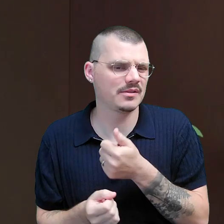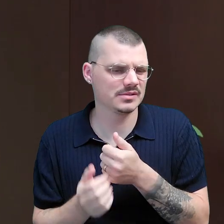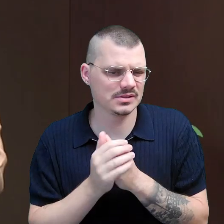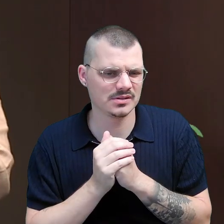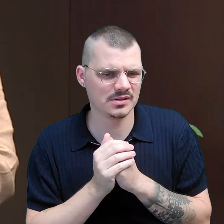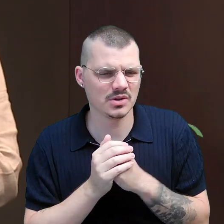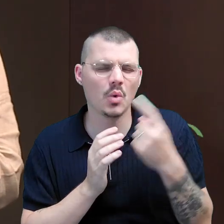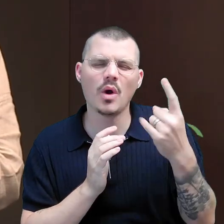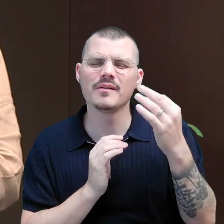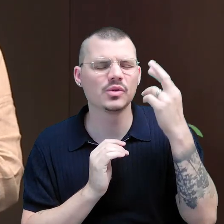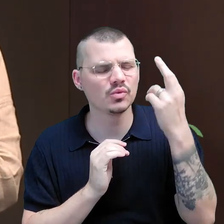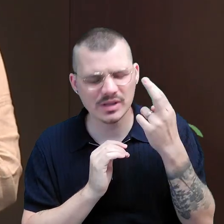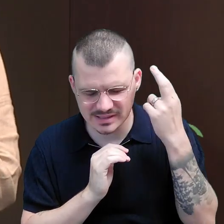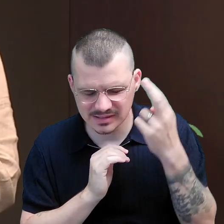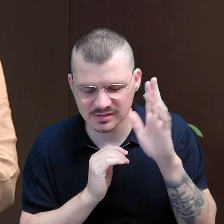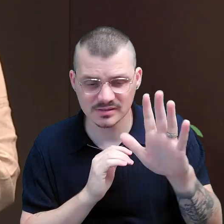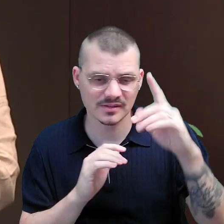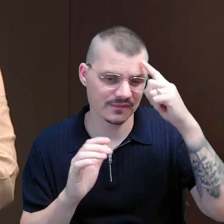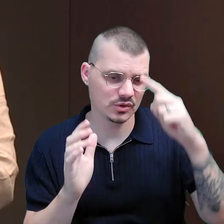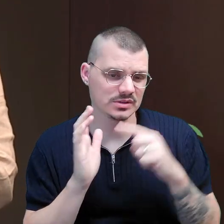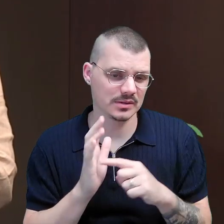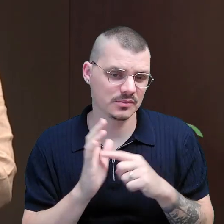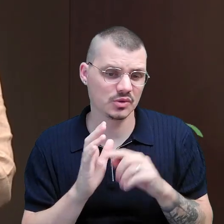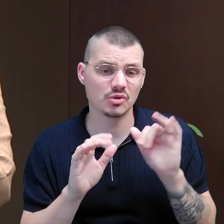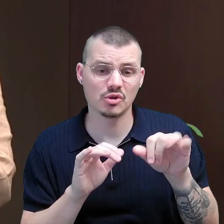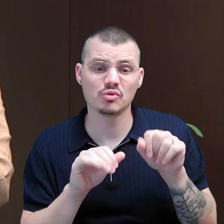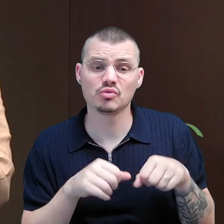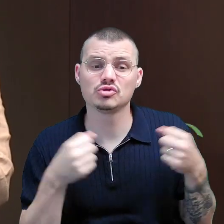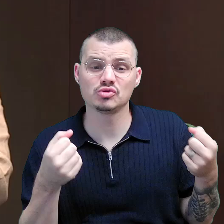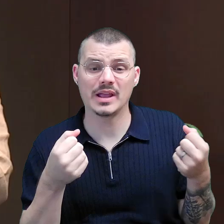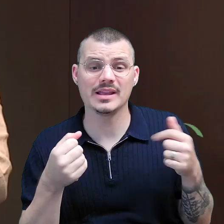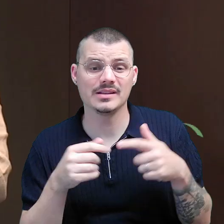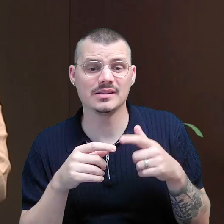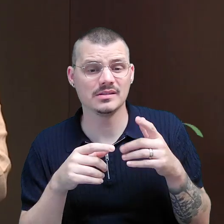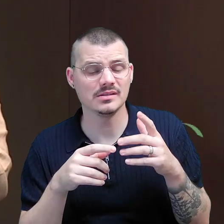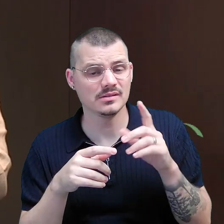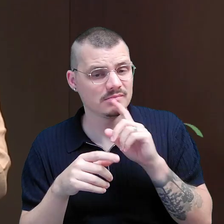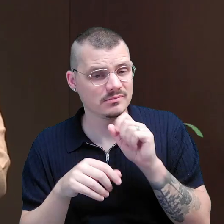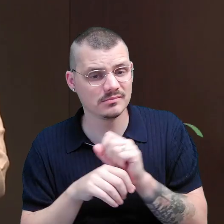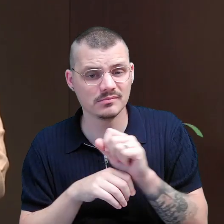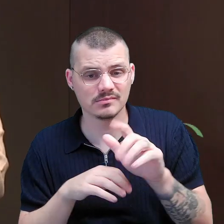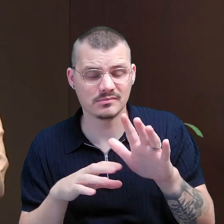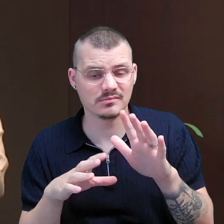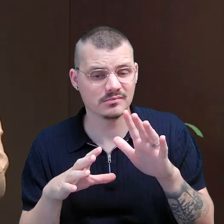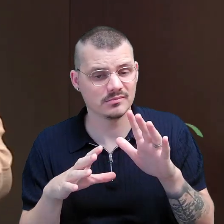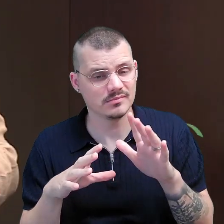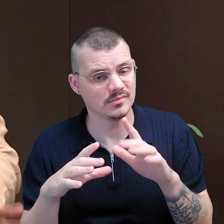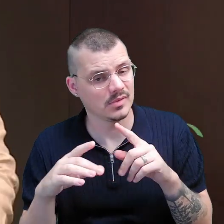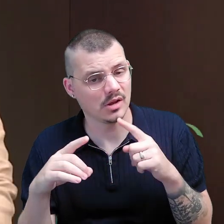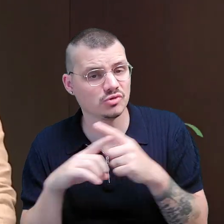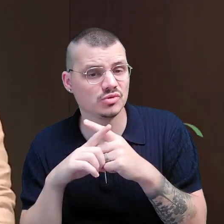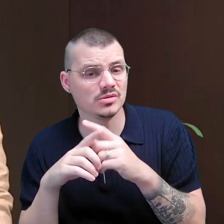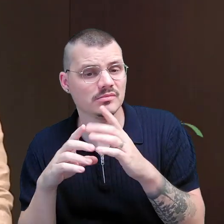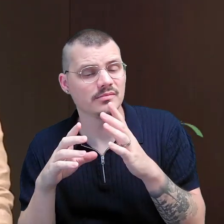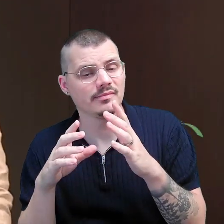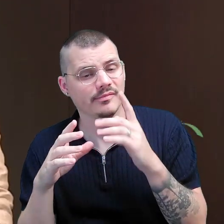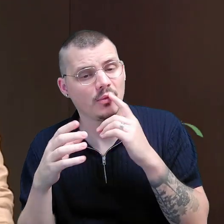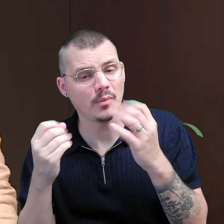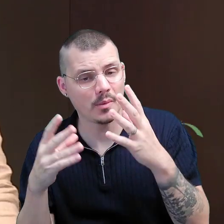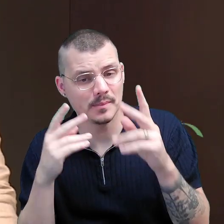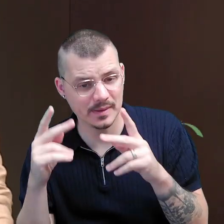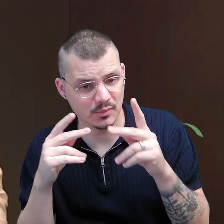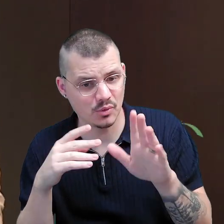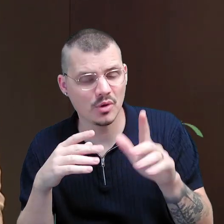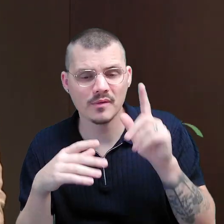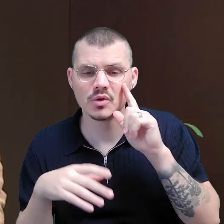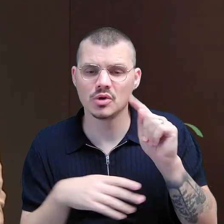themselves. And one of the reasons that, for example, restraint is absolutely contraindicated for